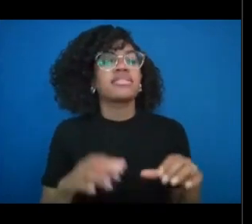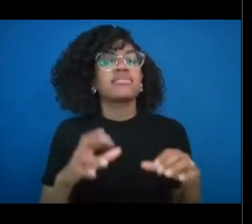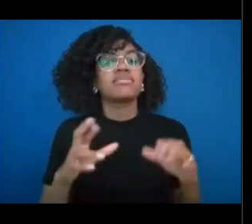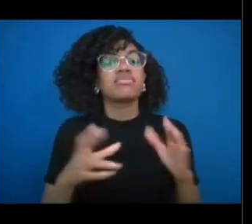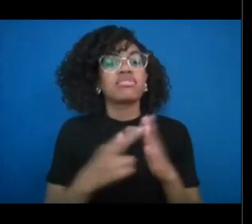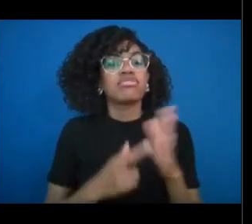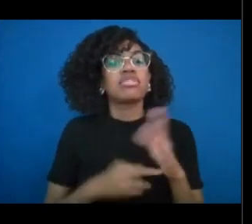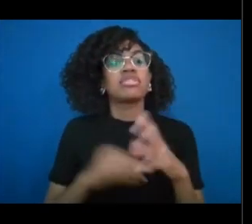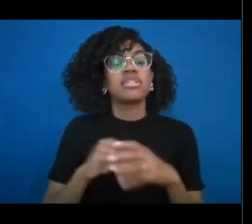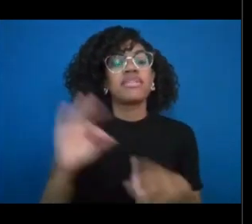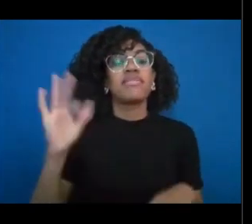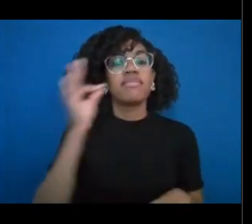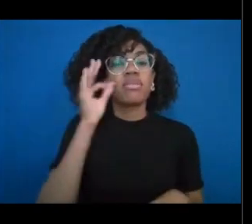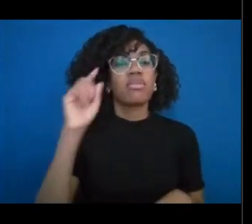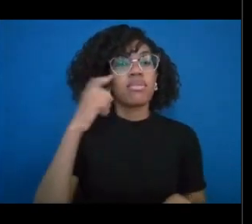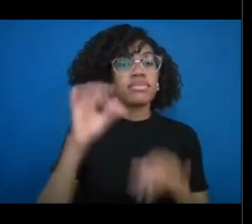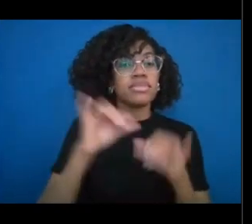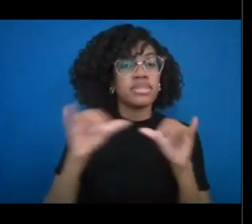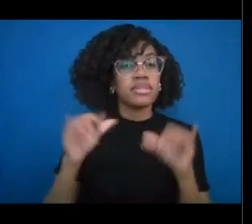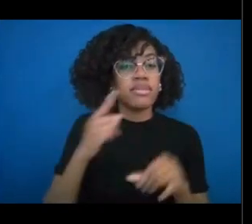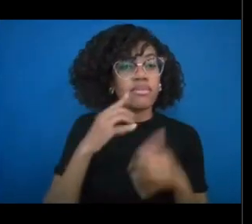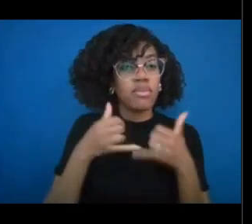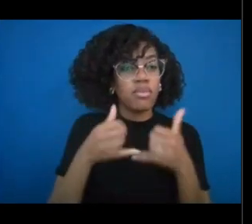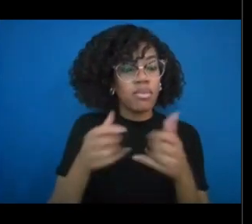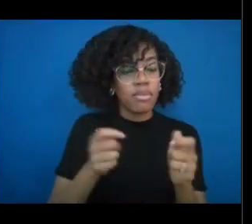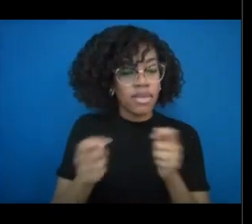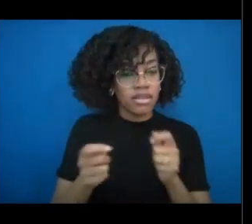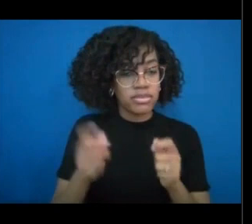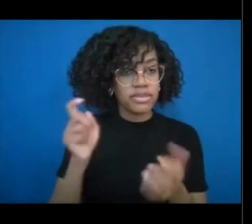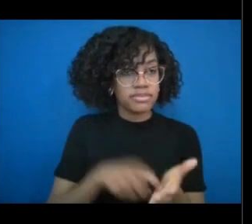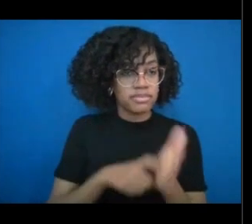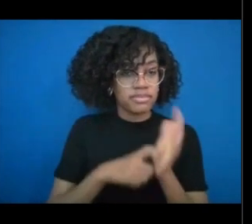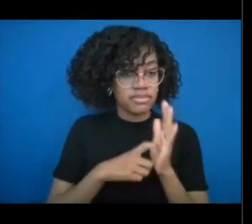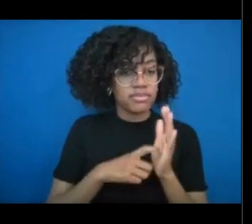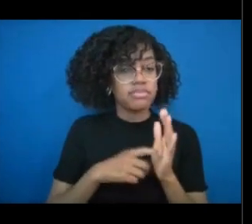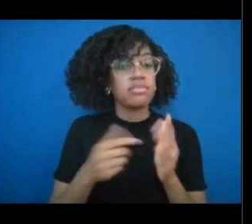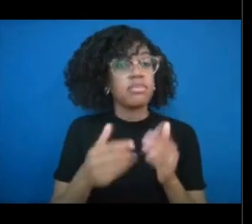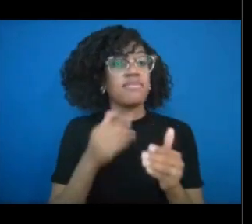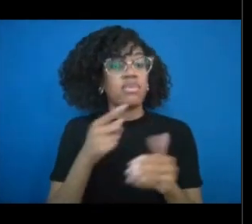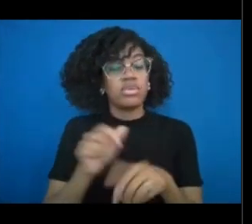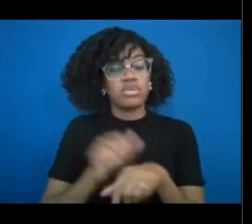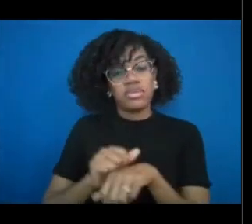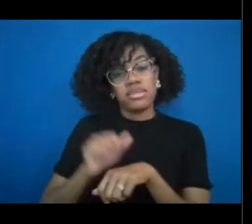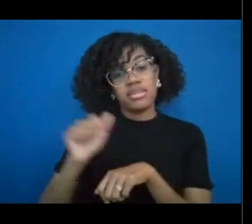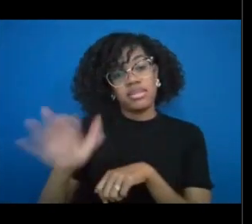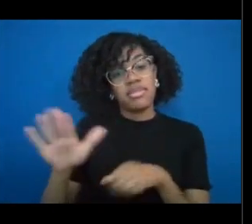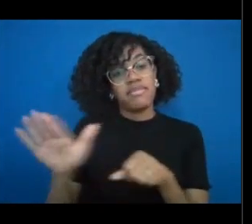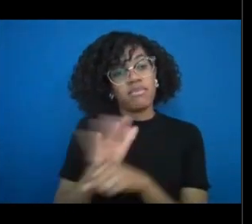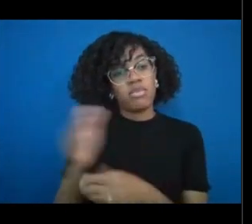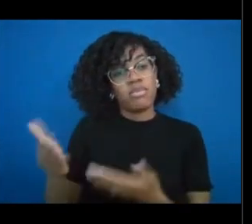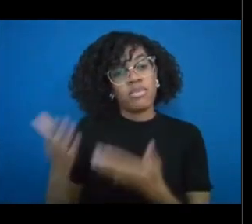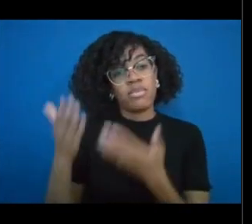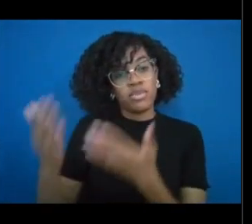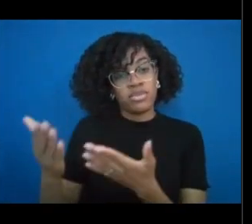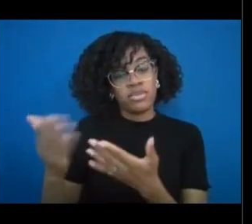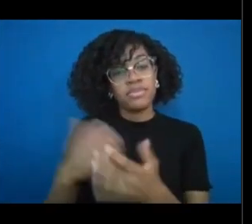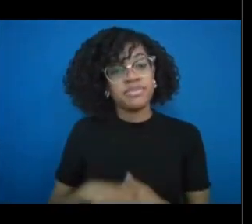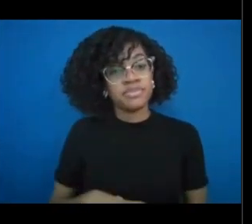government system for award management before you submit your full proposal.